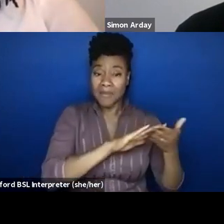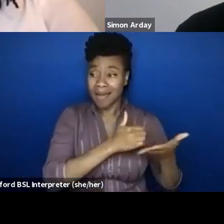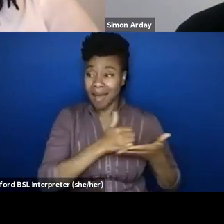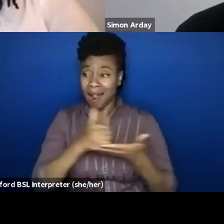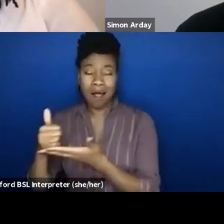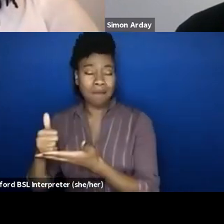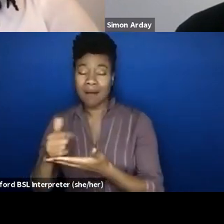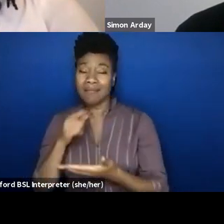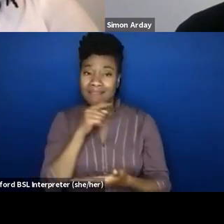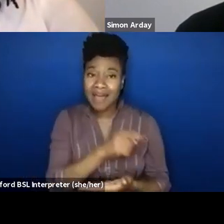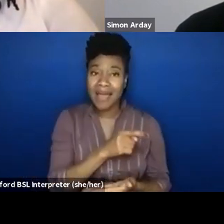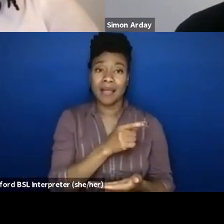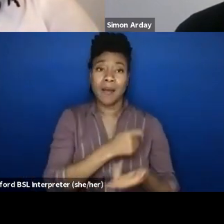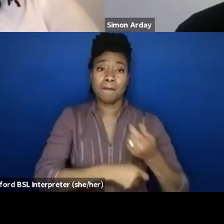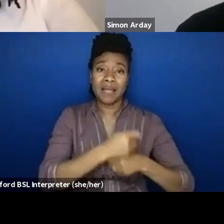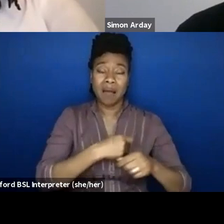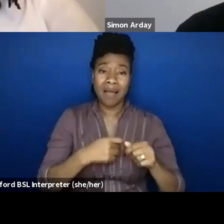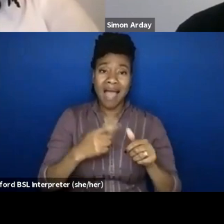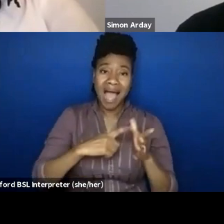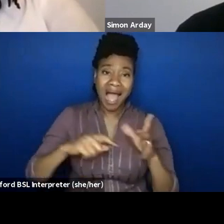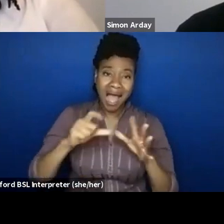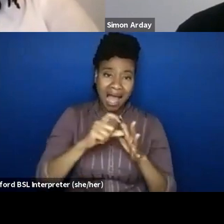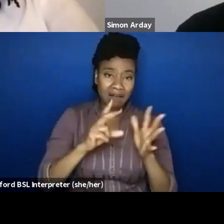for people from all races.